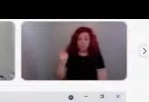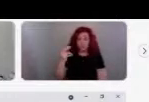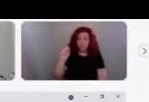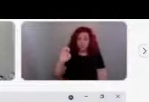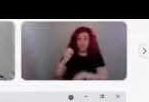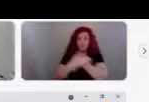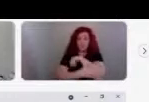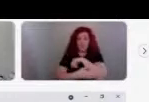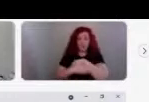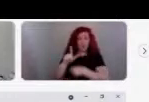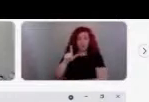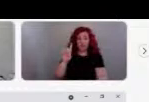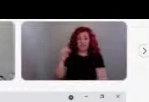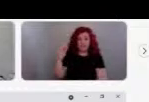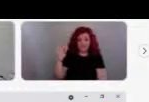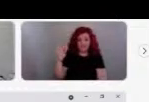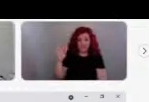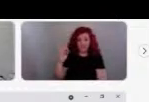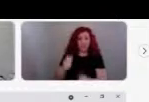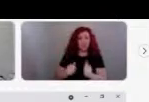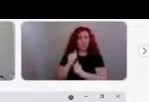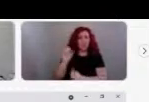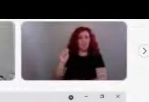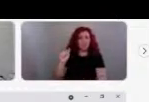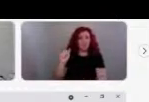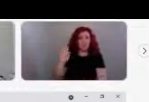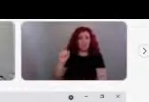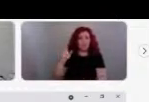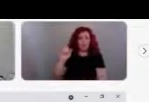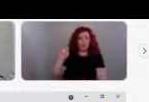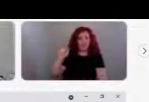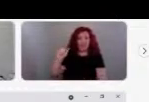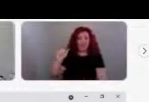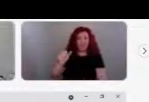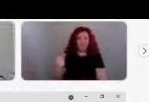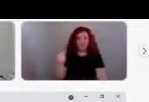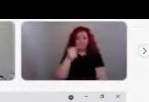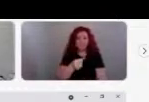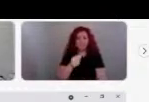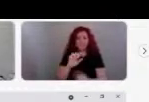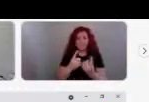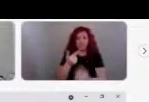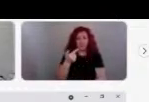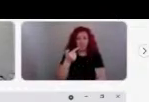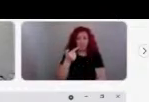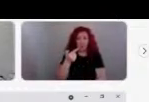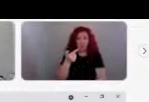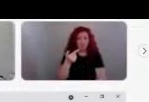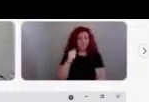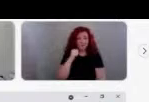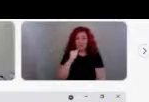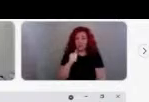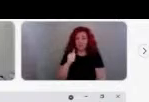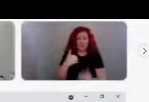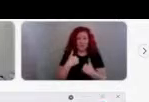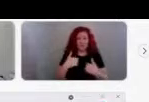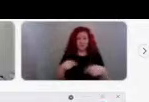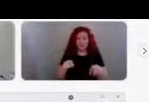19 but most of sarita has been placed in district 21 which shares little interest with our community